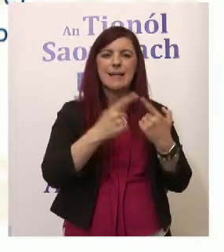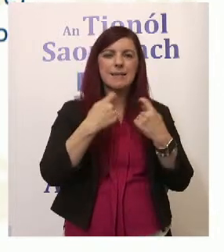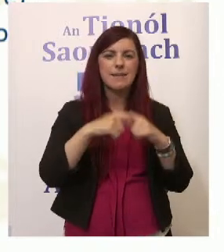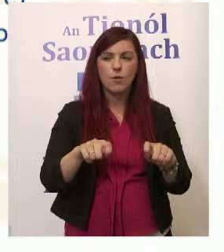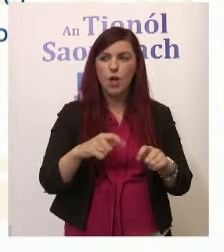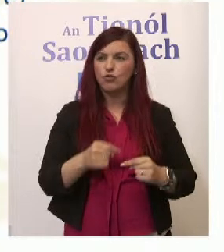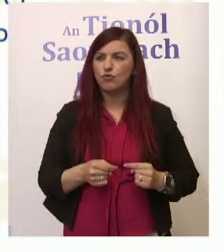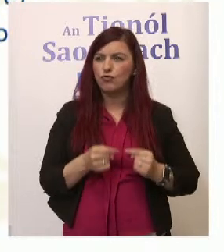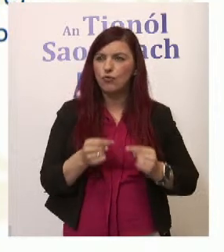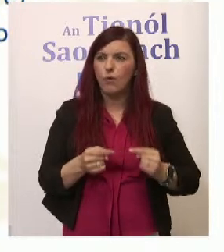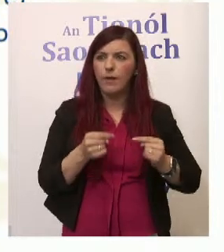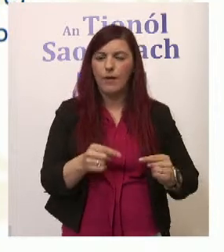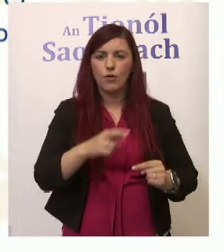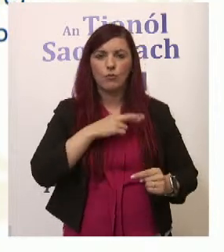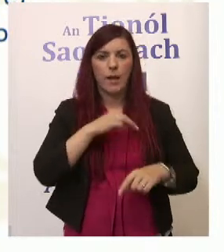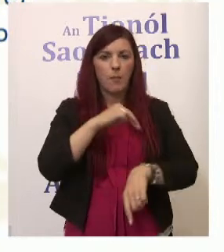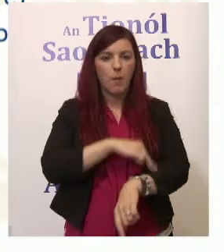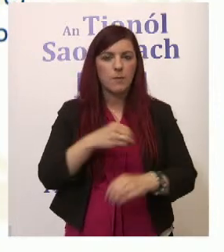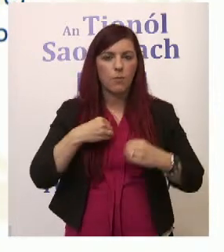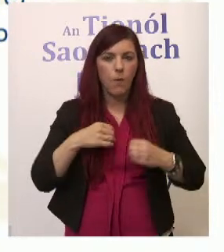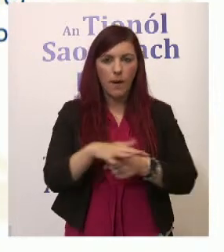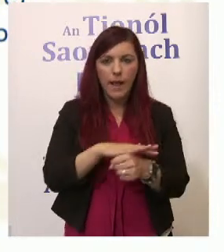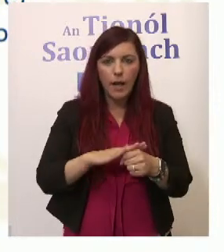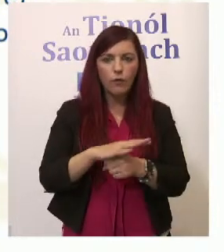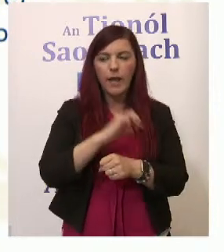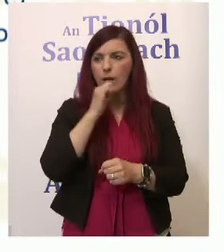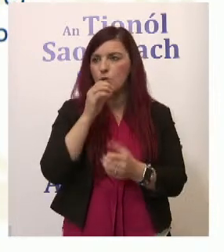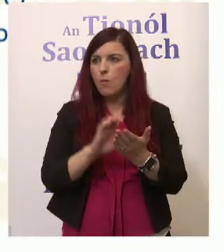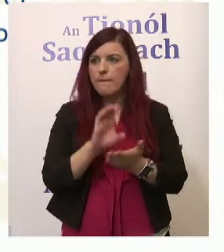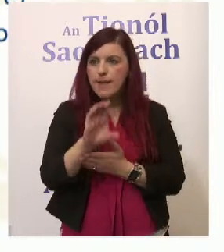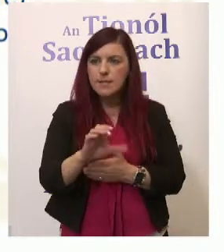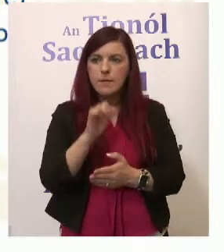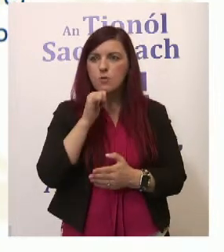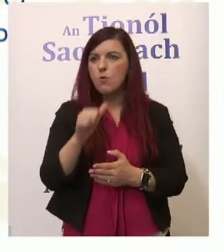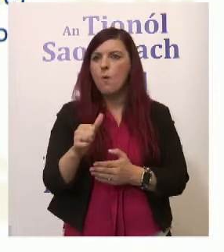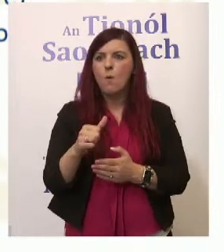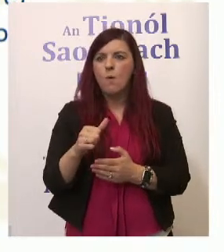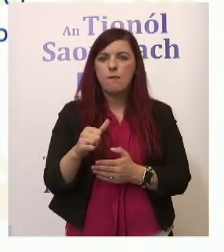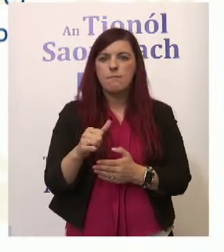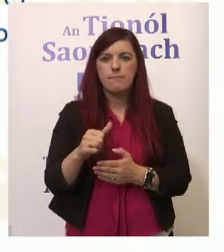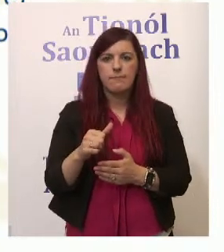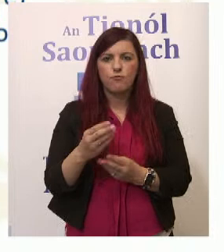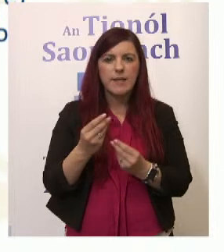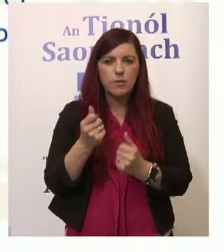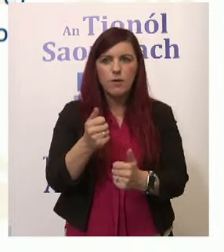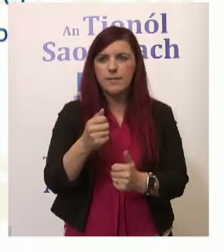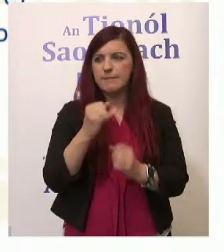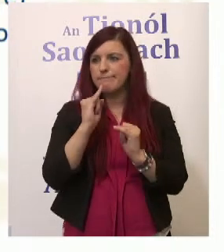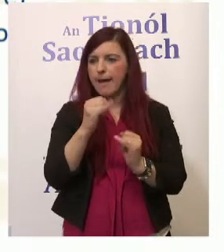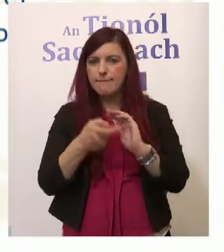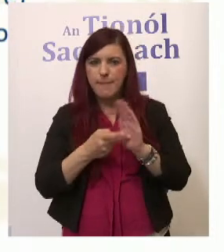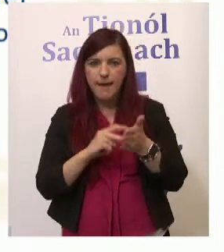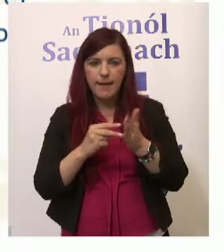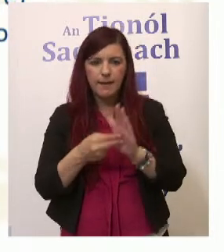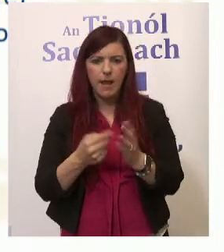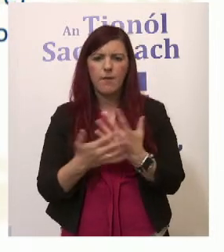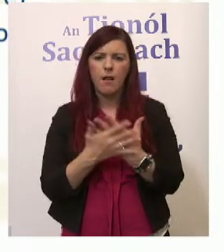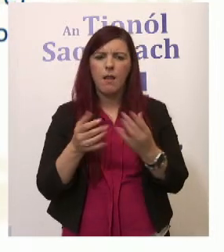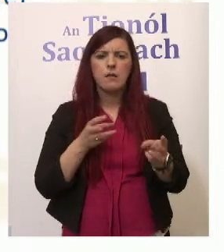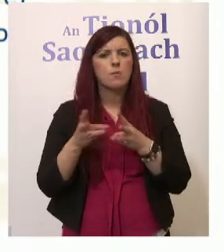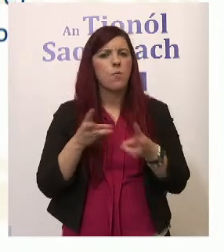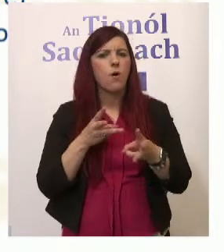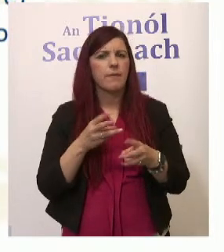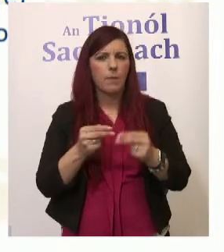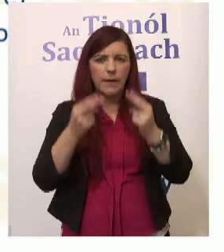in terms of vacancy, disastrous underinvestment in infrastructure, very poor planning. There's a huge amount of work to be done with